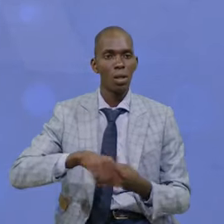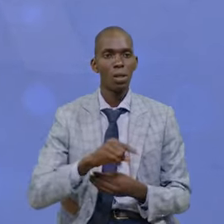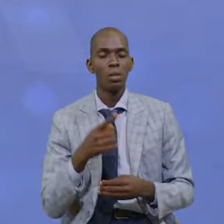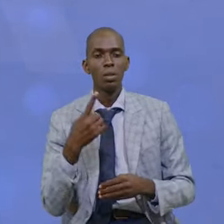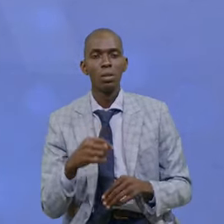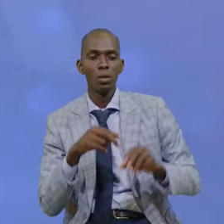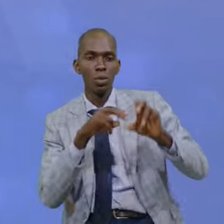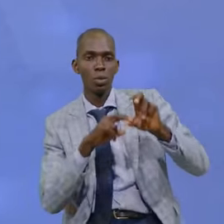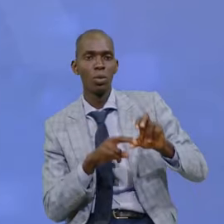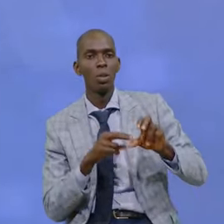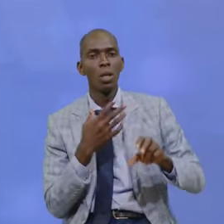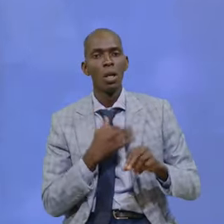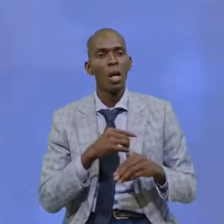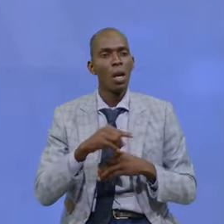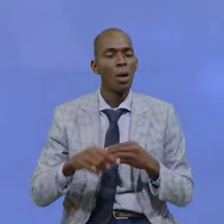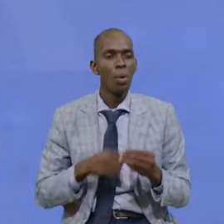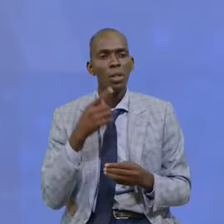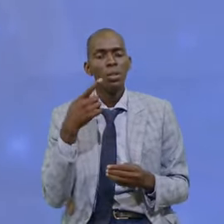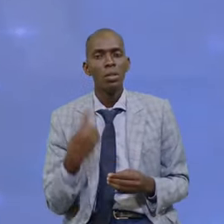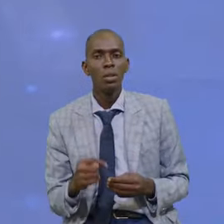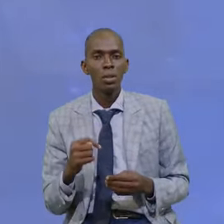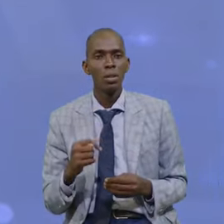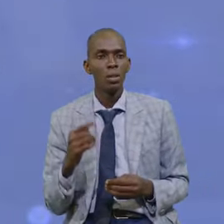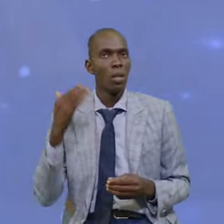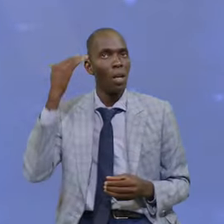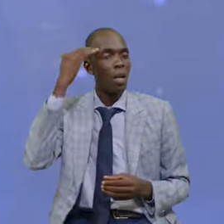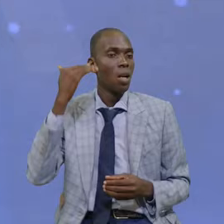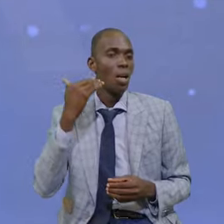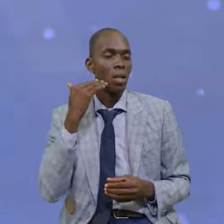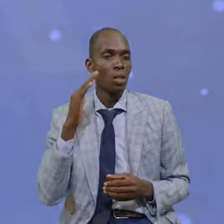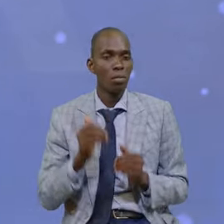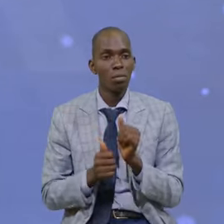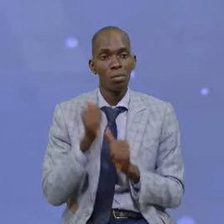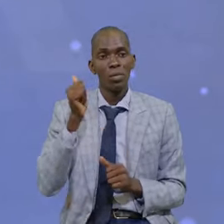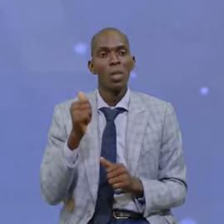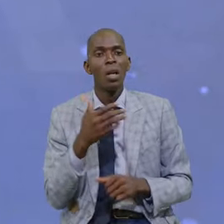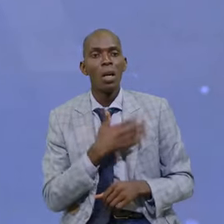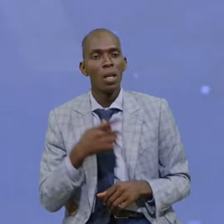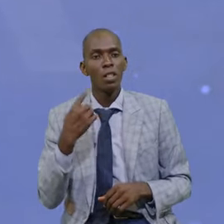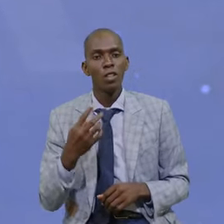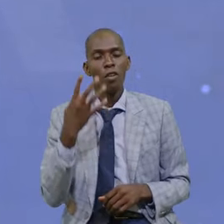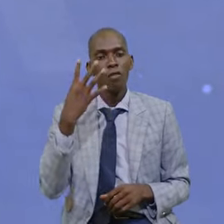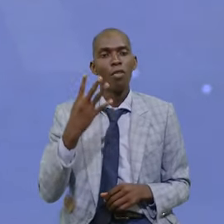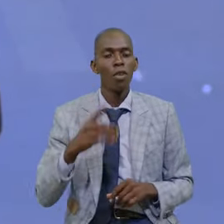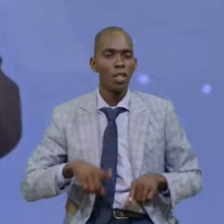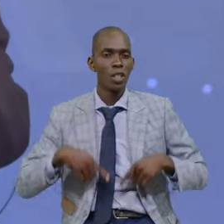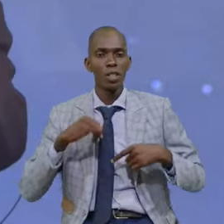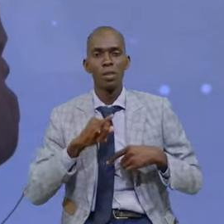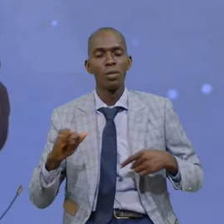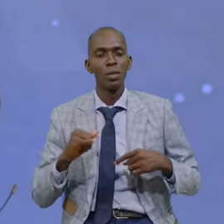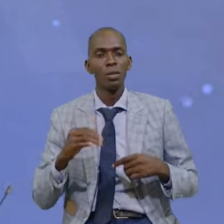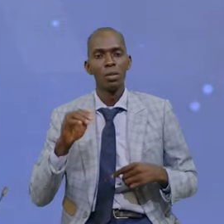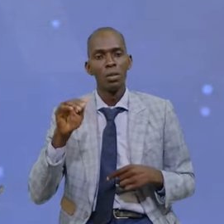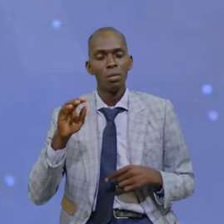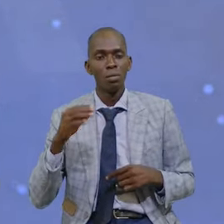throne, and about the elders, and the four living creatures, and